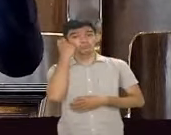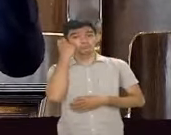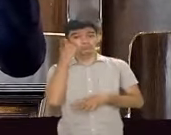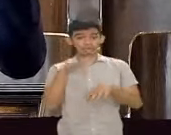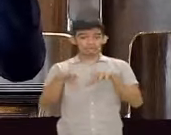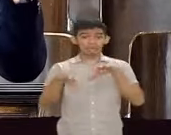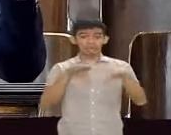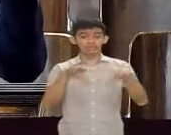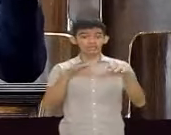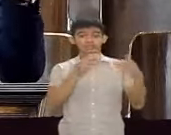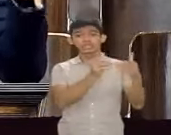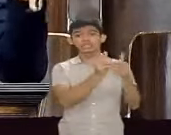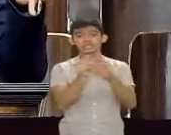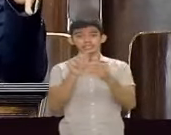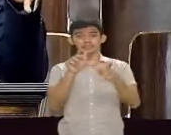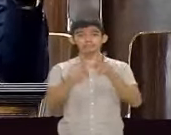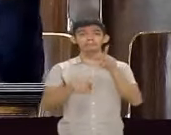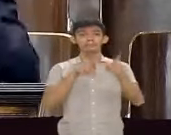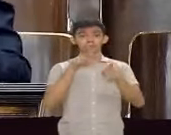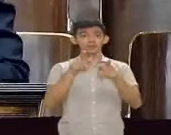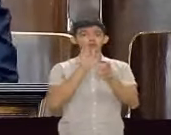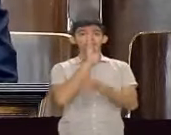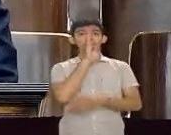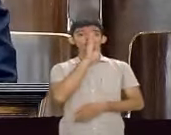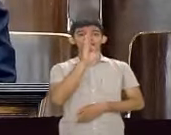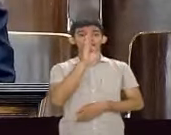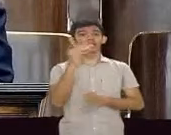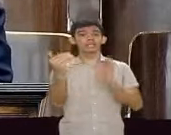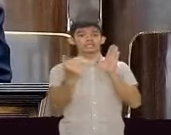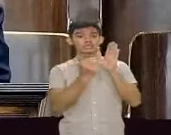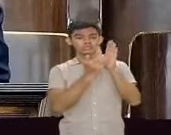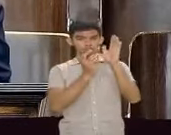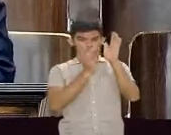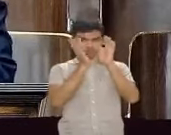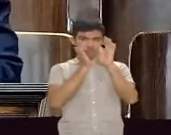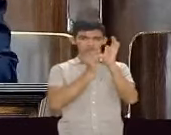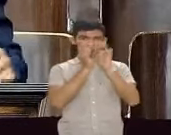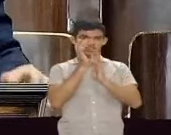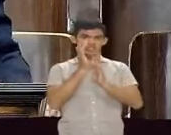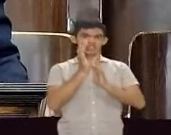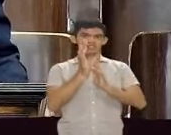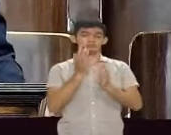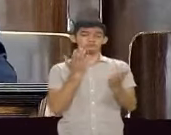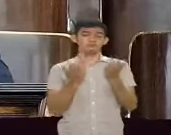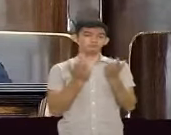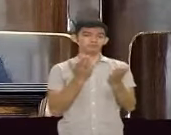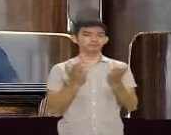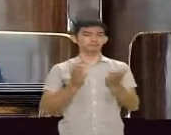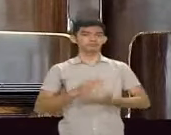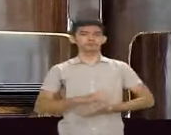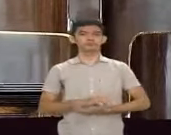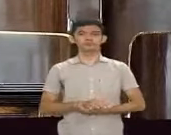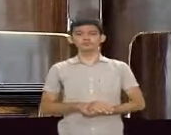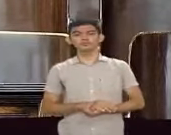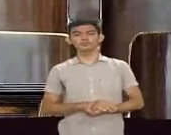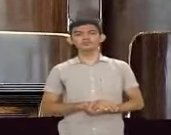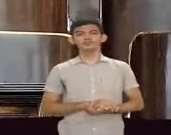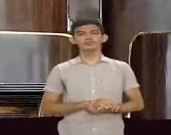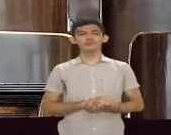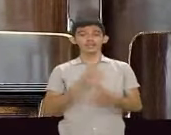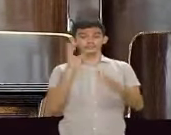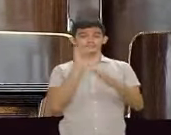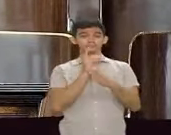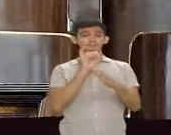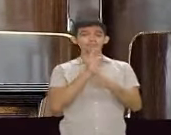leading to people being against Jesus. So those are possibilities, no?